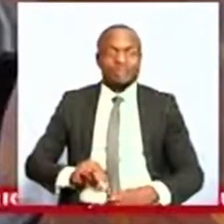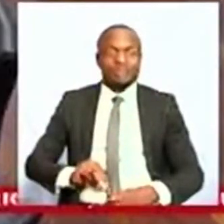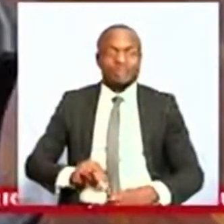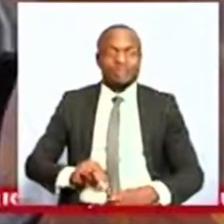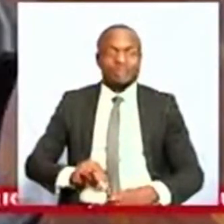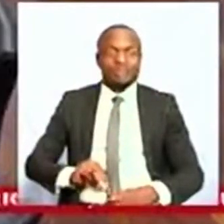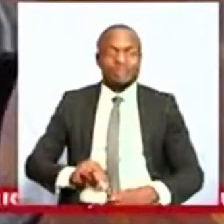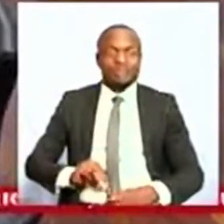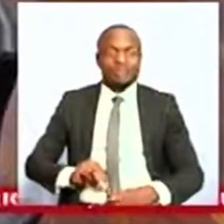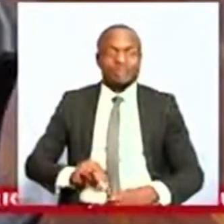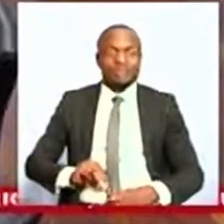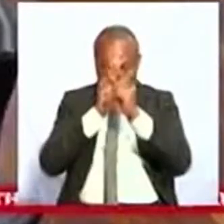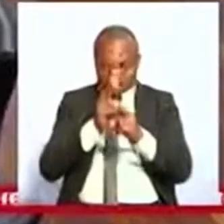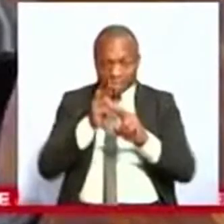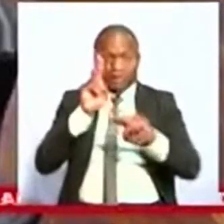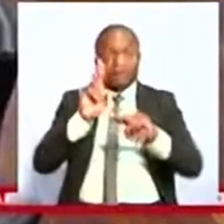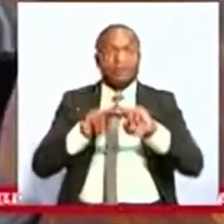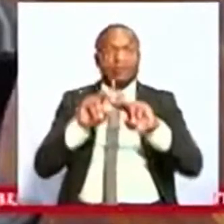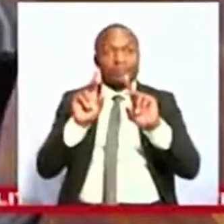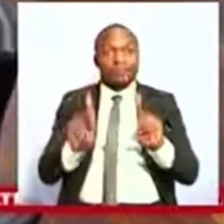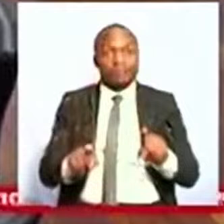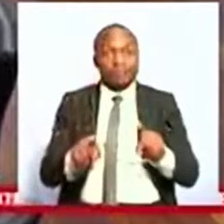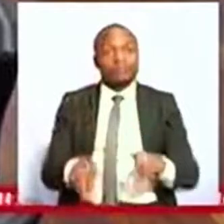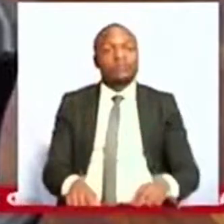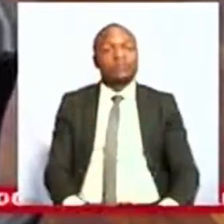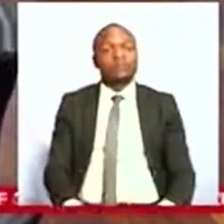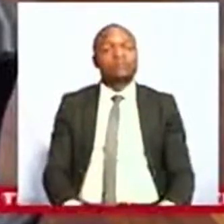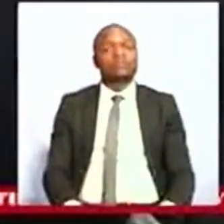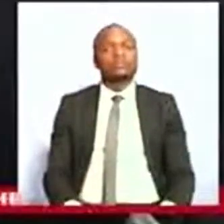Thank you, Honorable Chairperson.